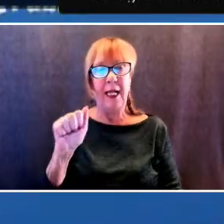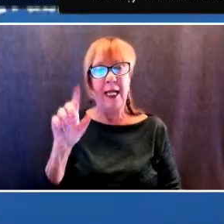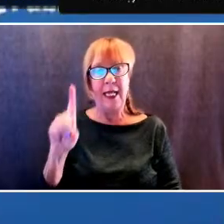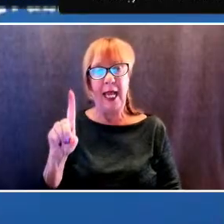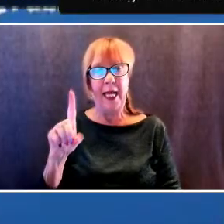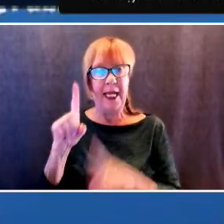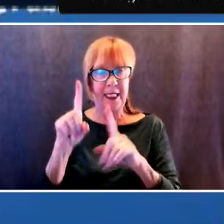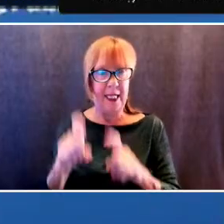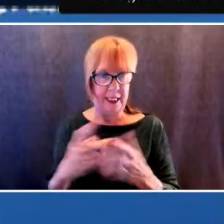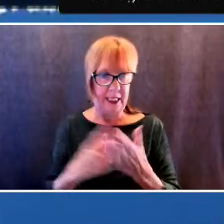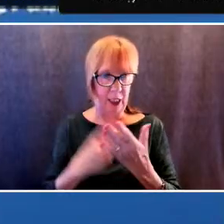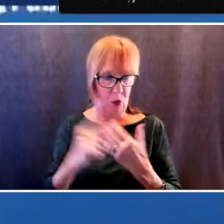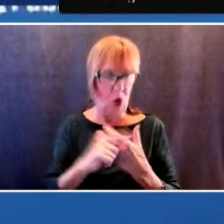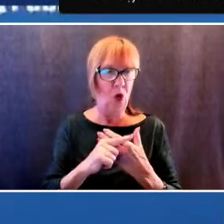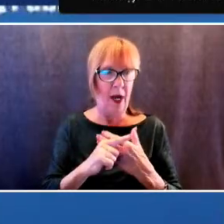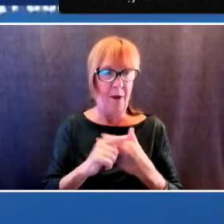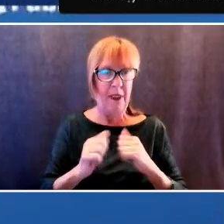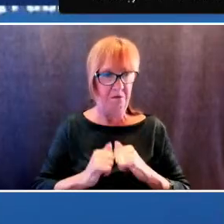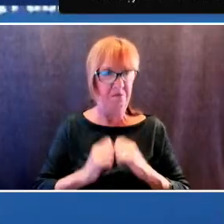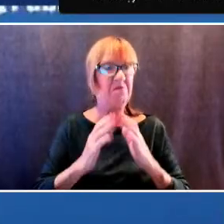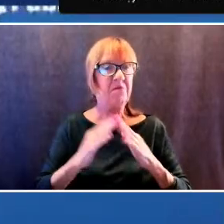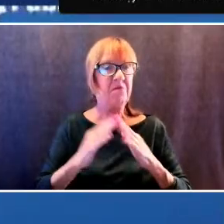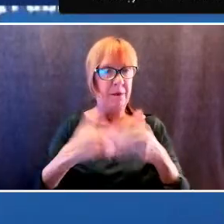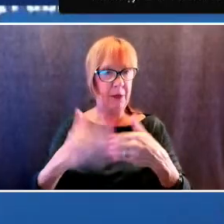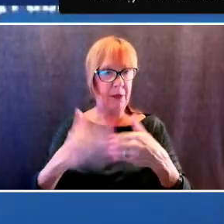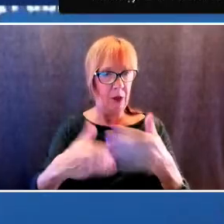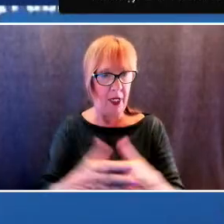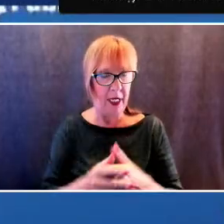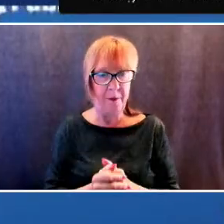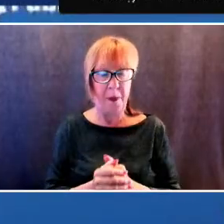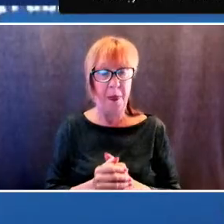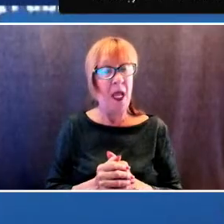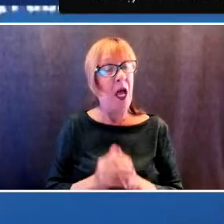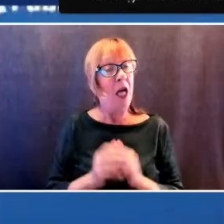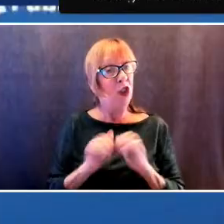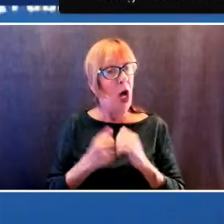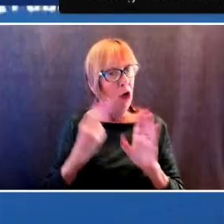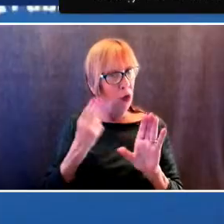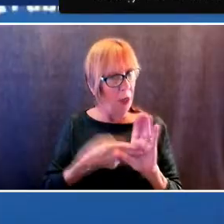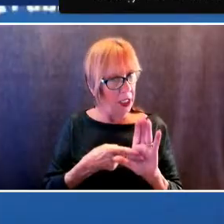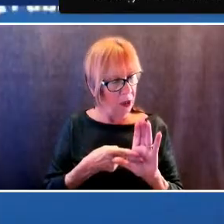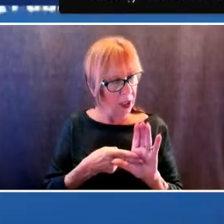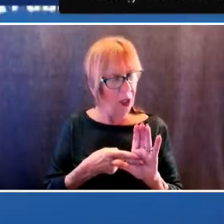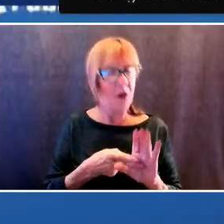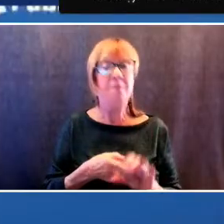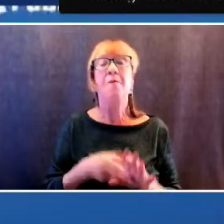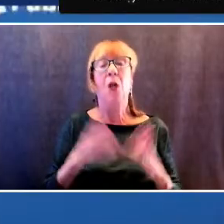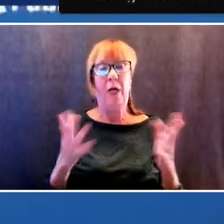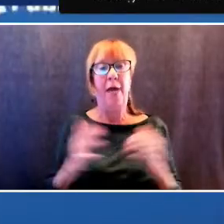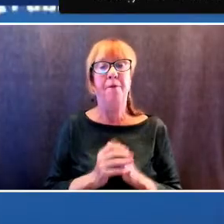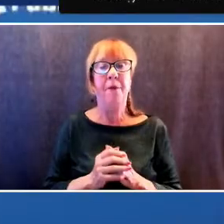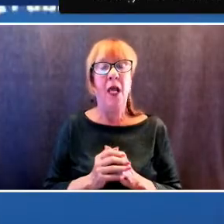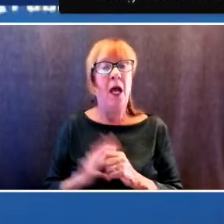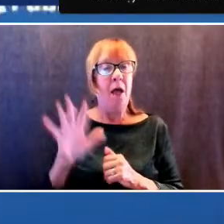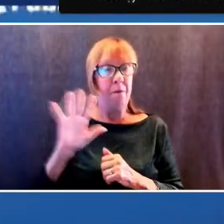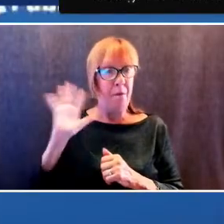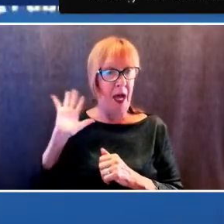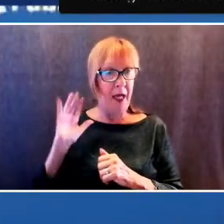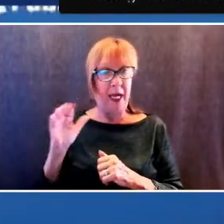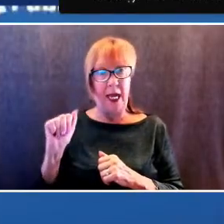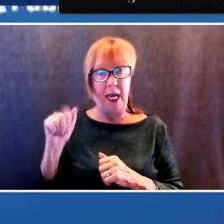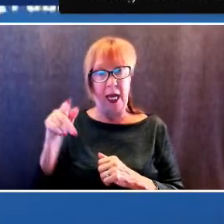of information on how to participate in that program. So following a board motion back in April, the county